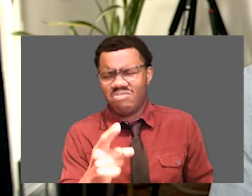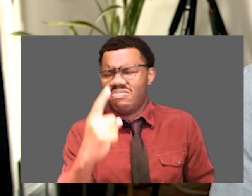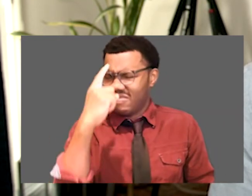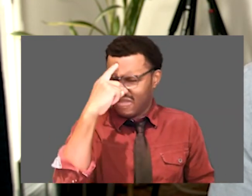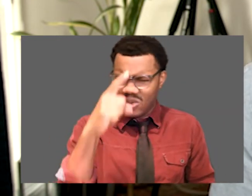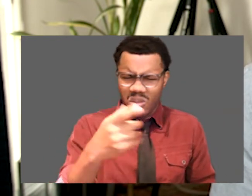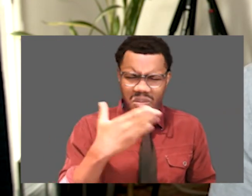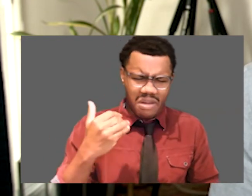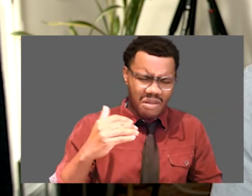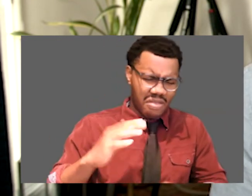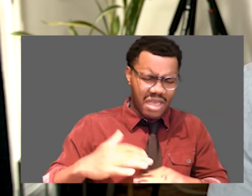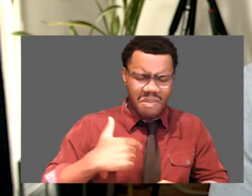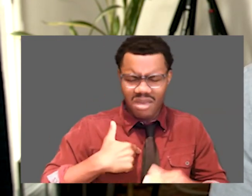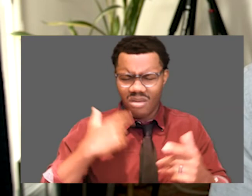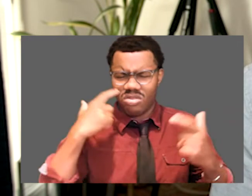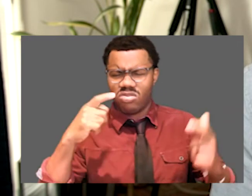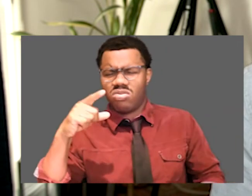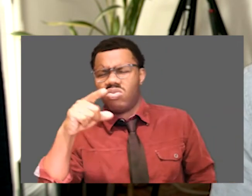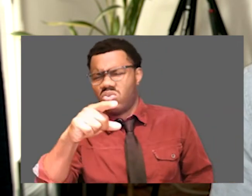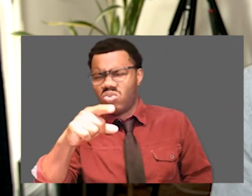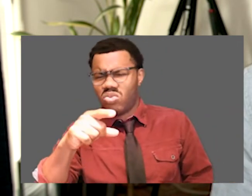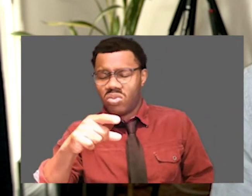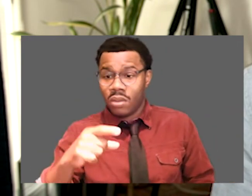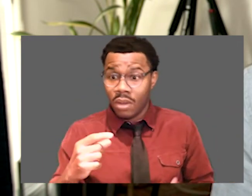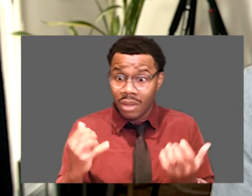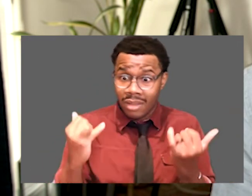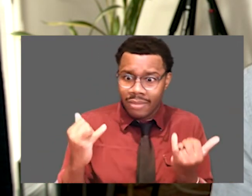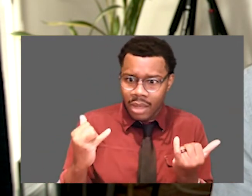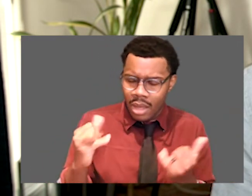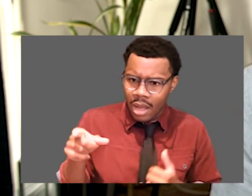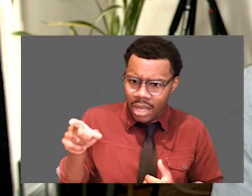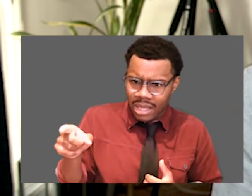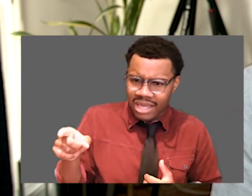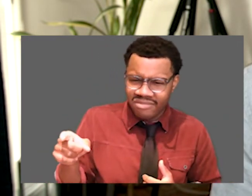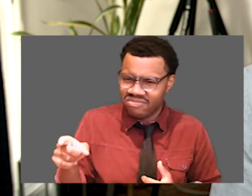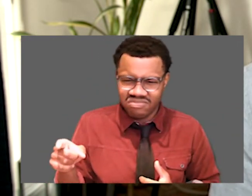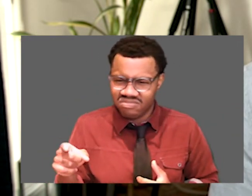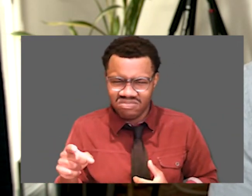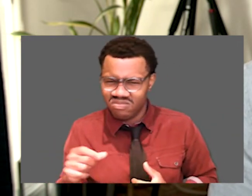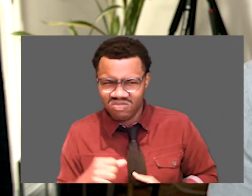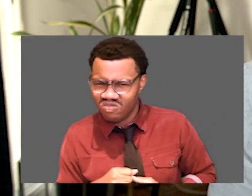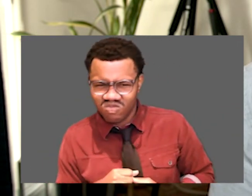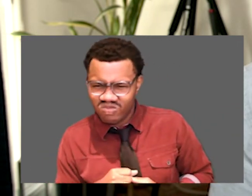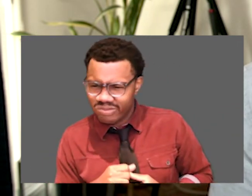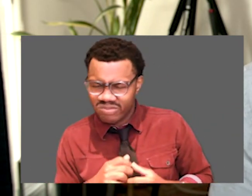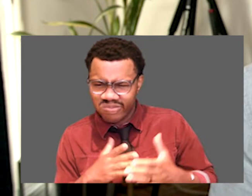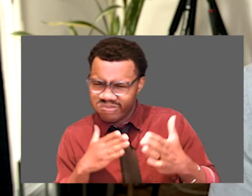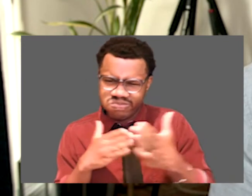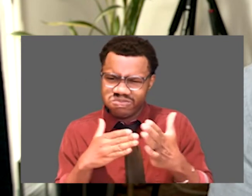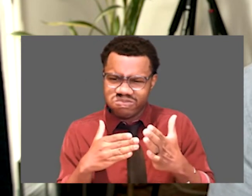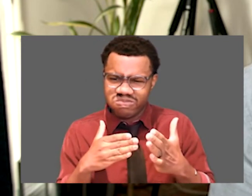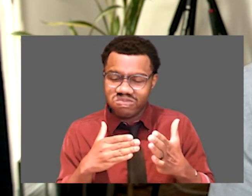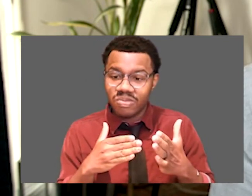superiority. Now, he was snatching the opportunity to bring you down a notch. The guard